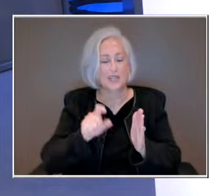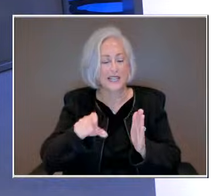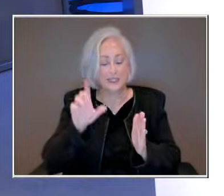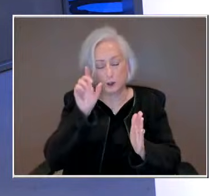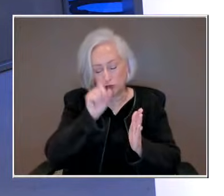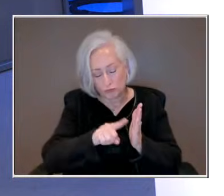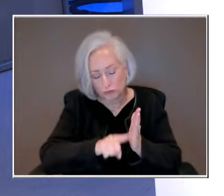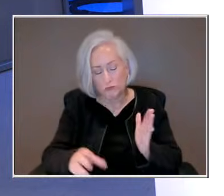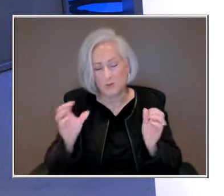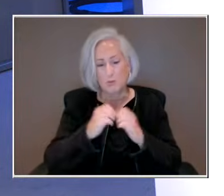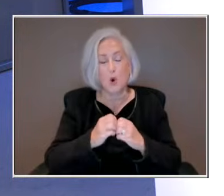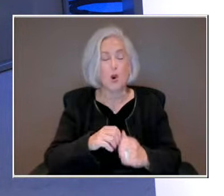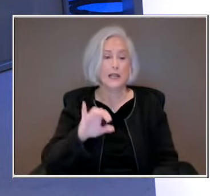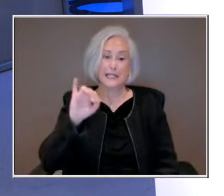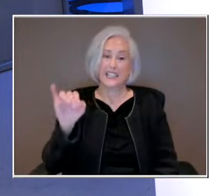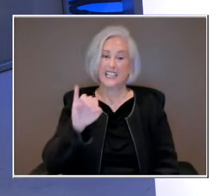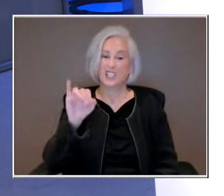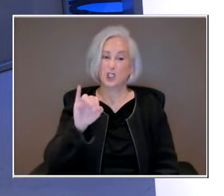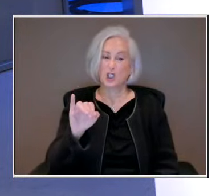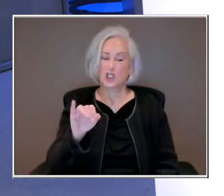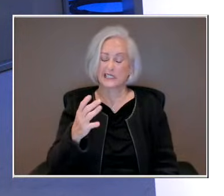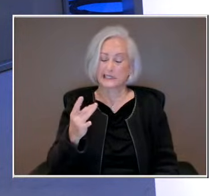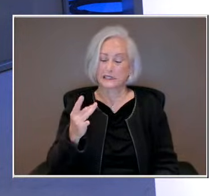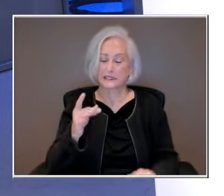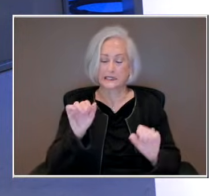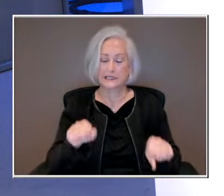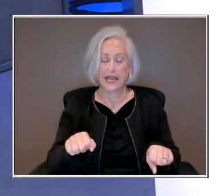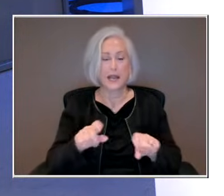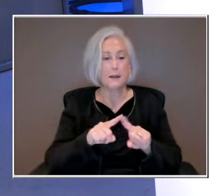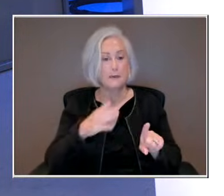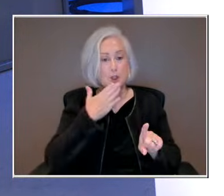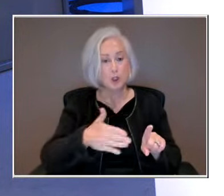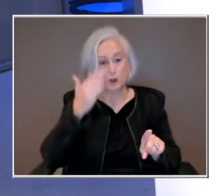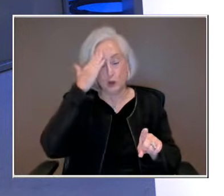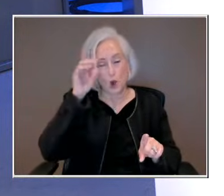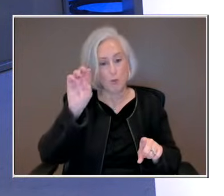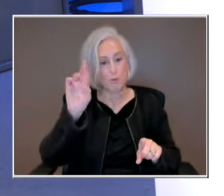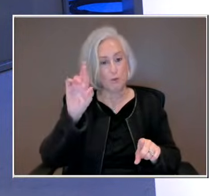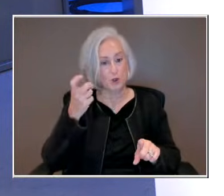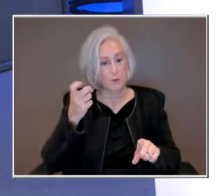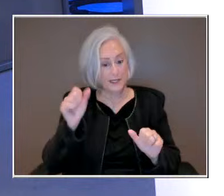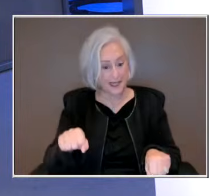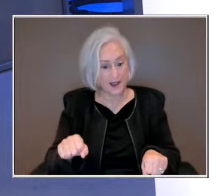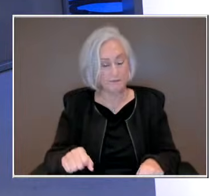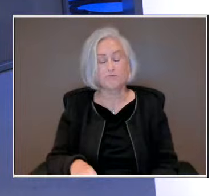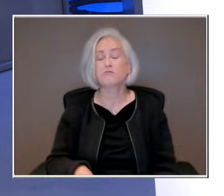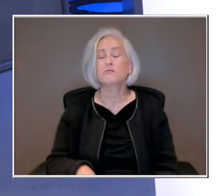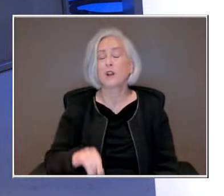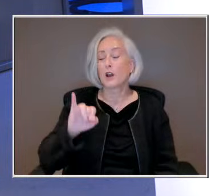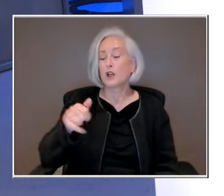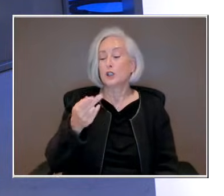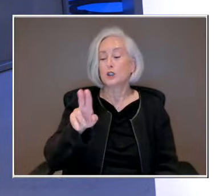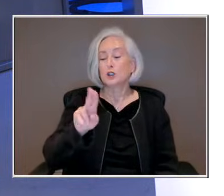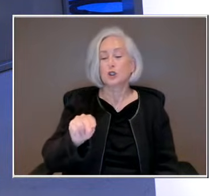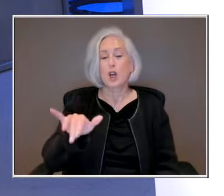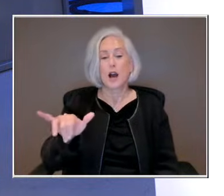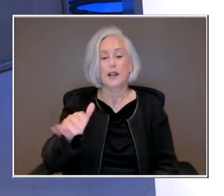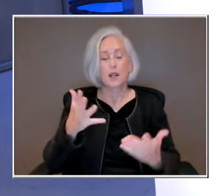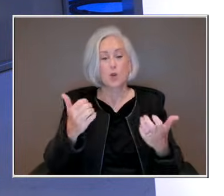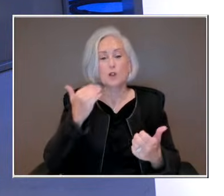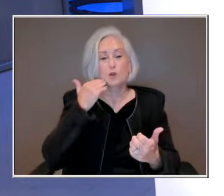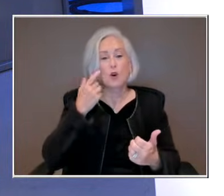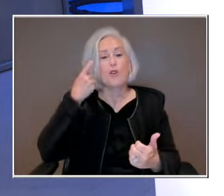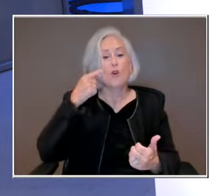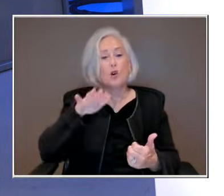always tricky, but so great to hear that you can prescribe that. Johnny has two questions for you, Dr. Mann. Johnny wants to know, for your study, what is the